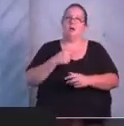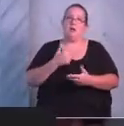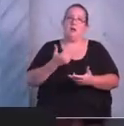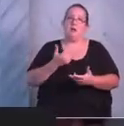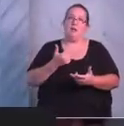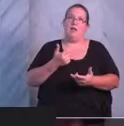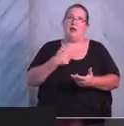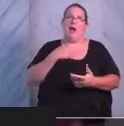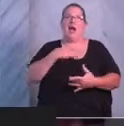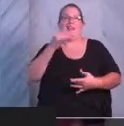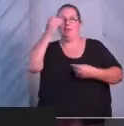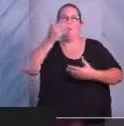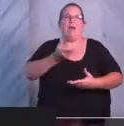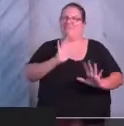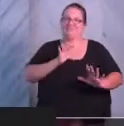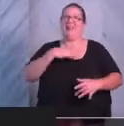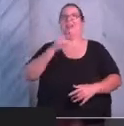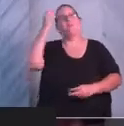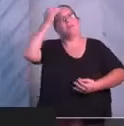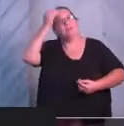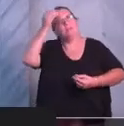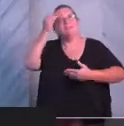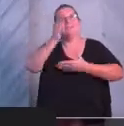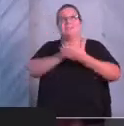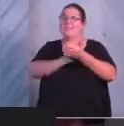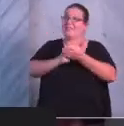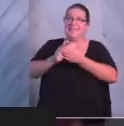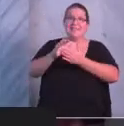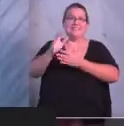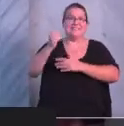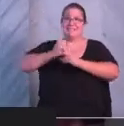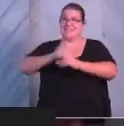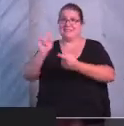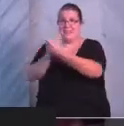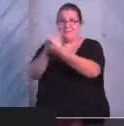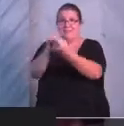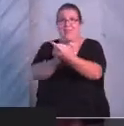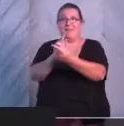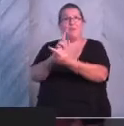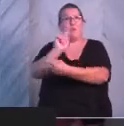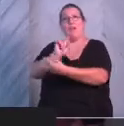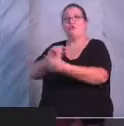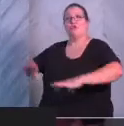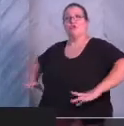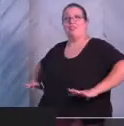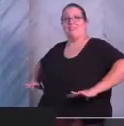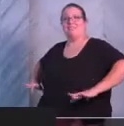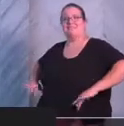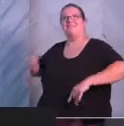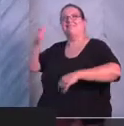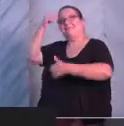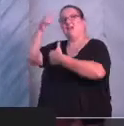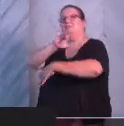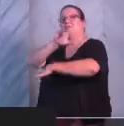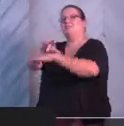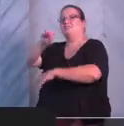or I like to think about, is some of the nicest Canadians I've ever met. And those are folks who I've met out in Newfoundland. And I remember being in St. John's,